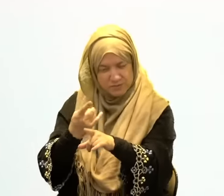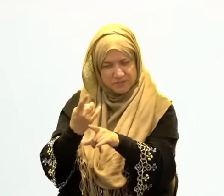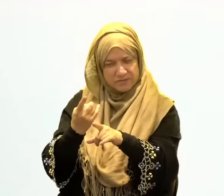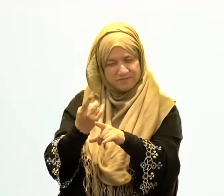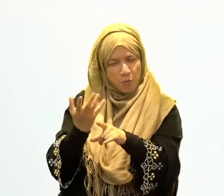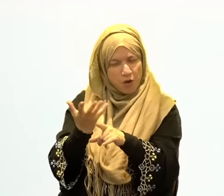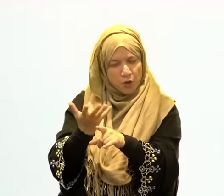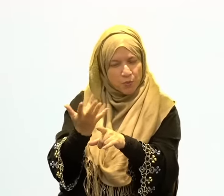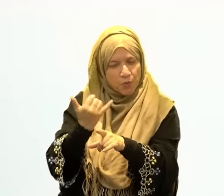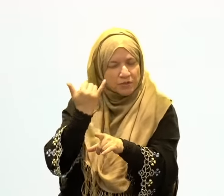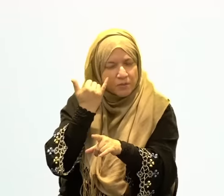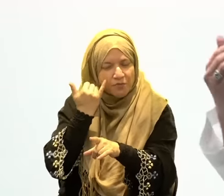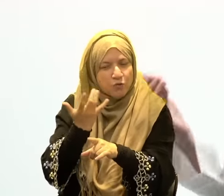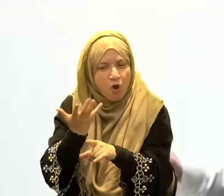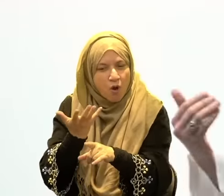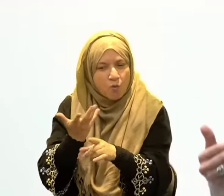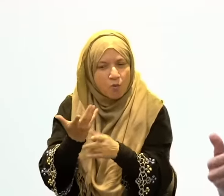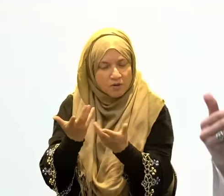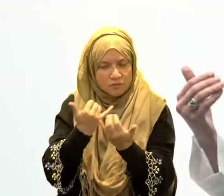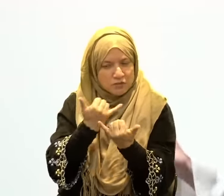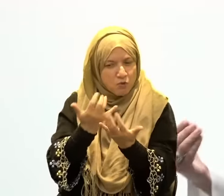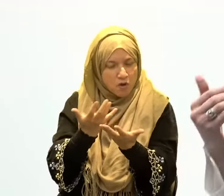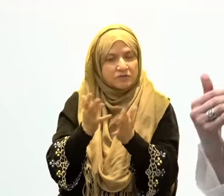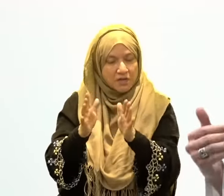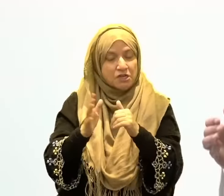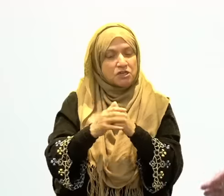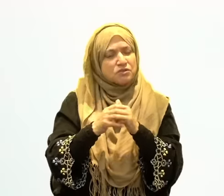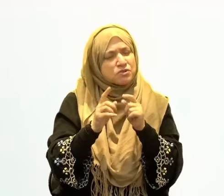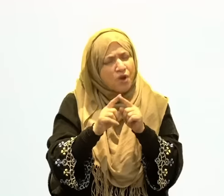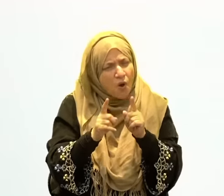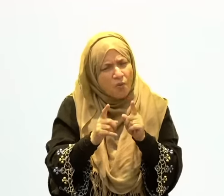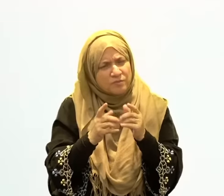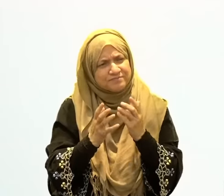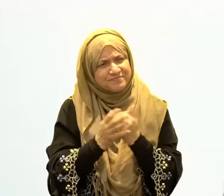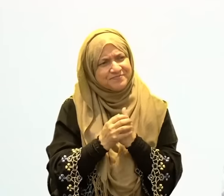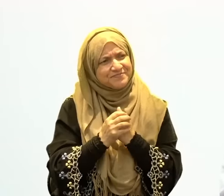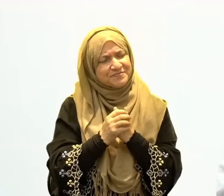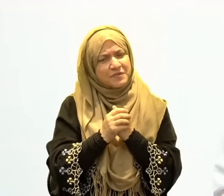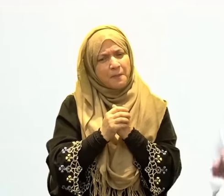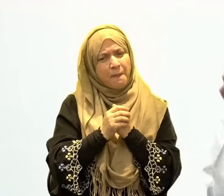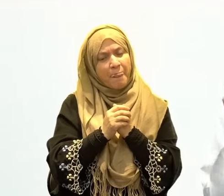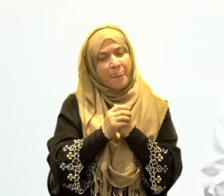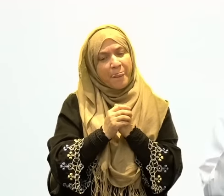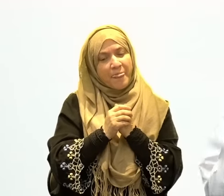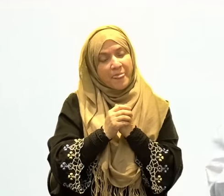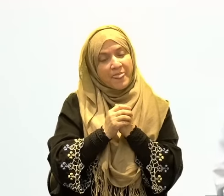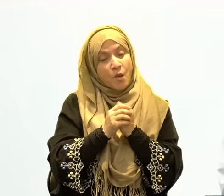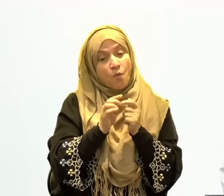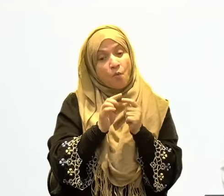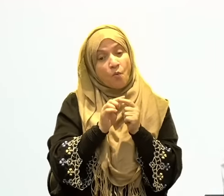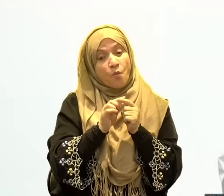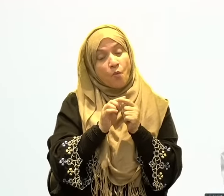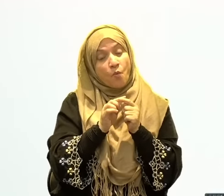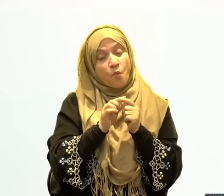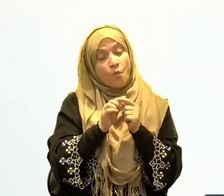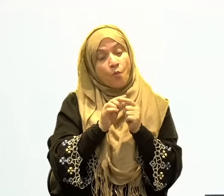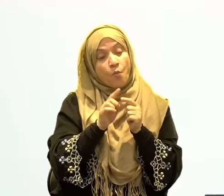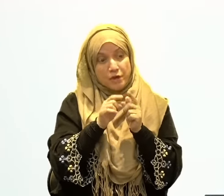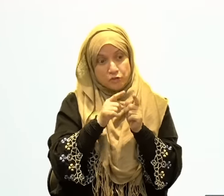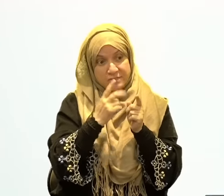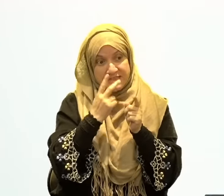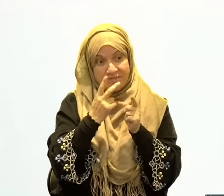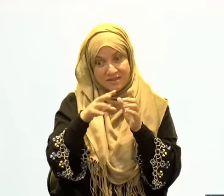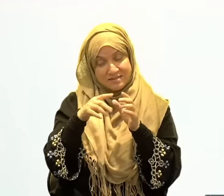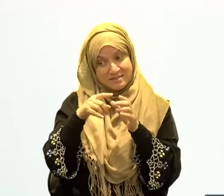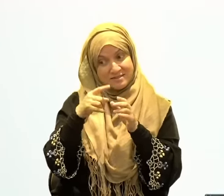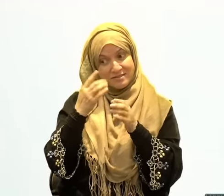caring, especially when those that are looking at them are people of a similar standard. But how do you act when someone